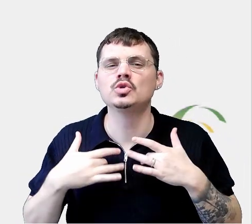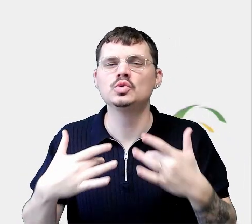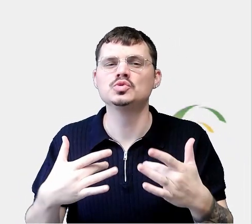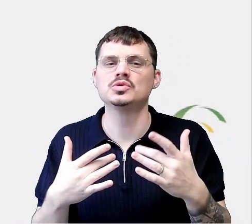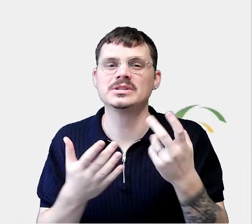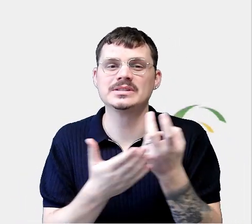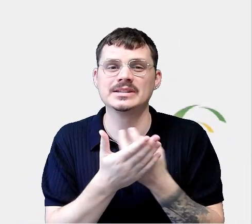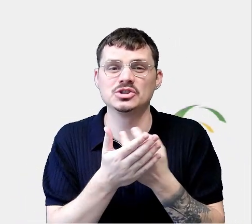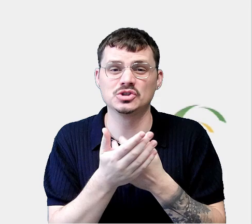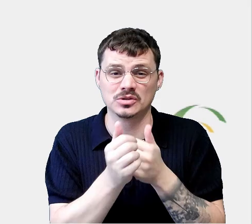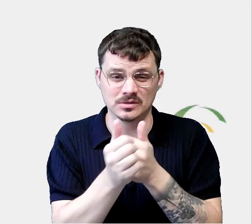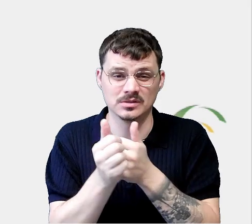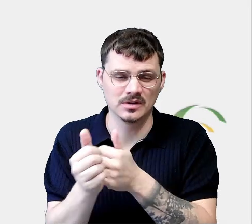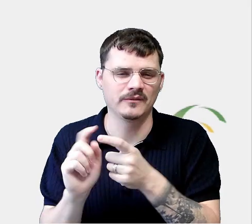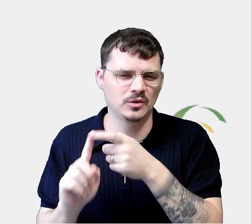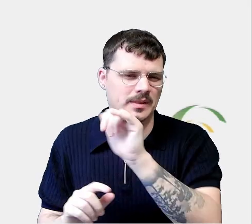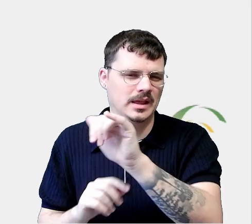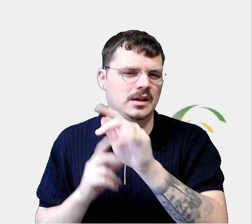usual seizure precautions.